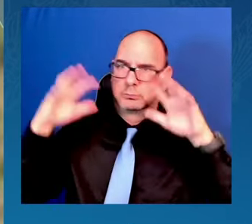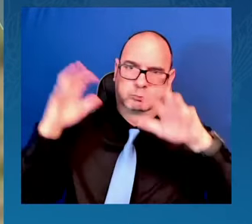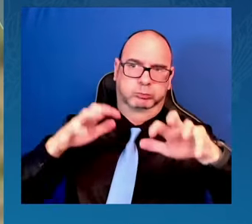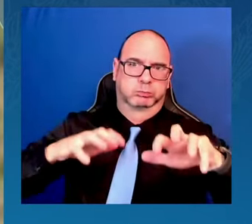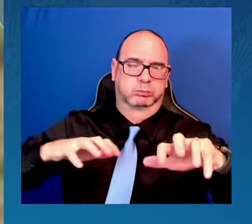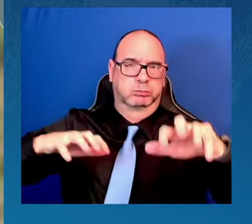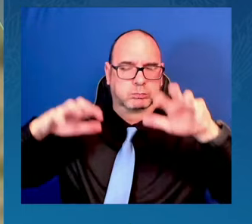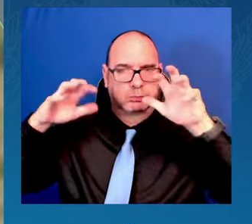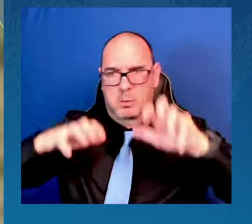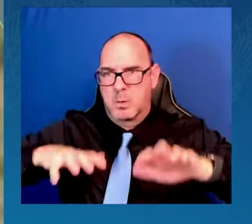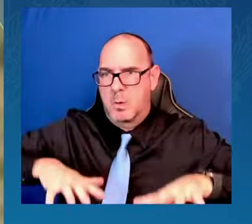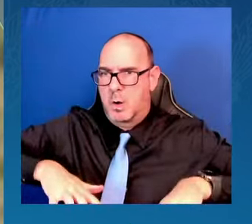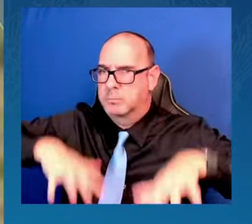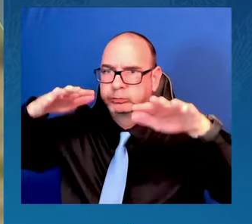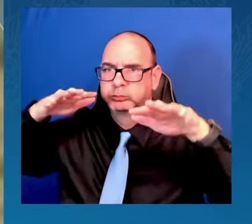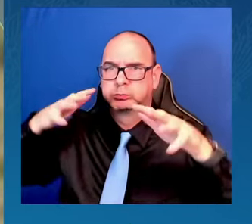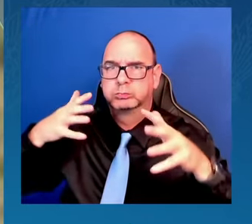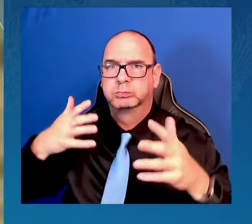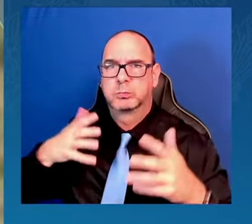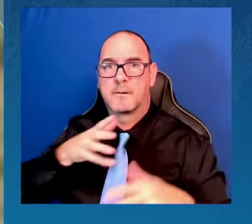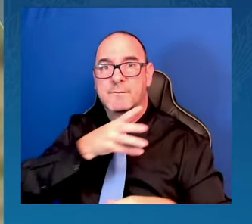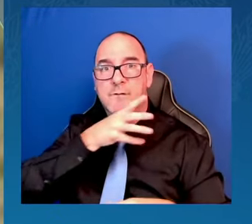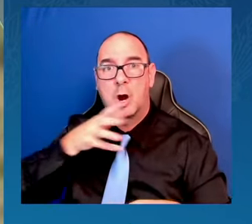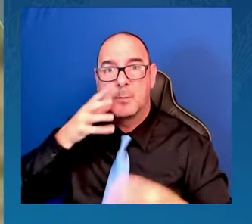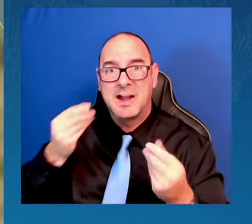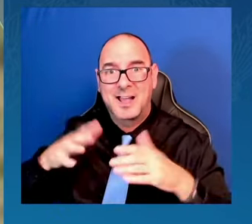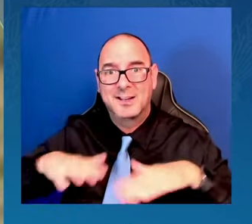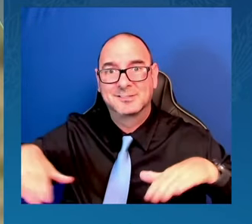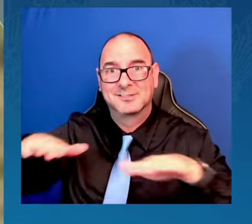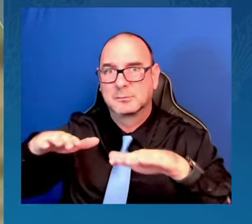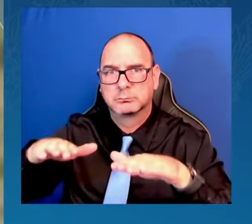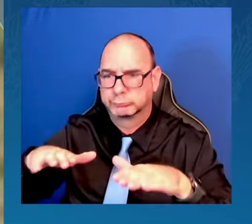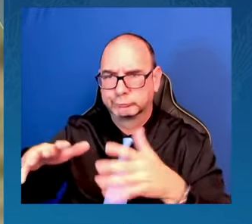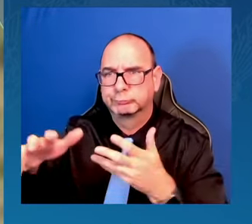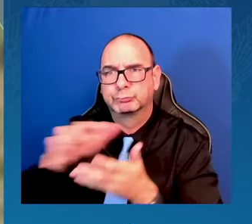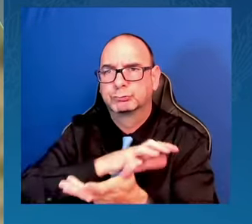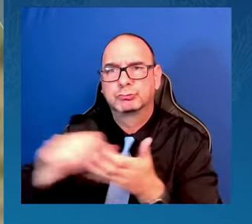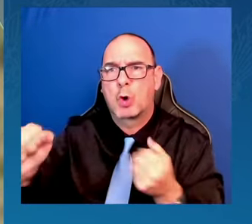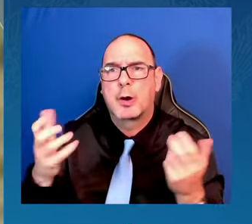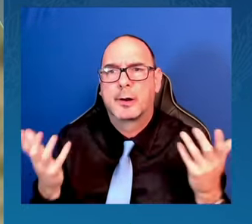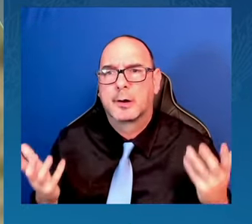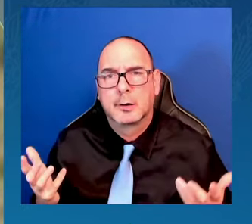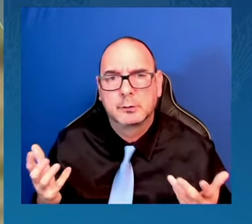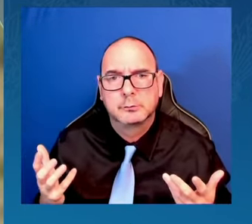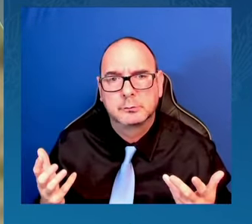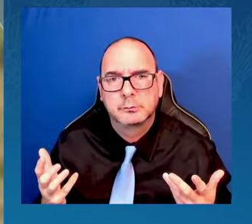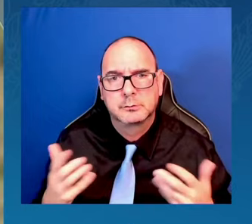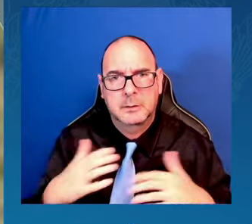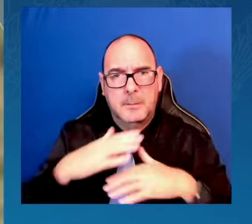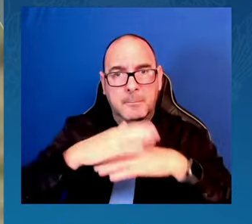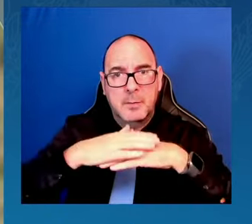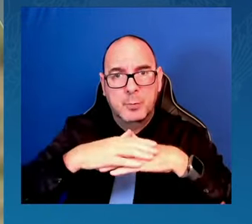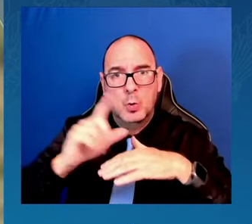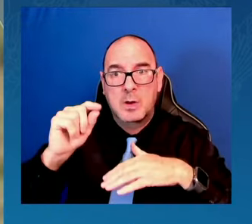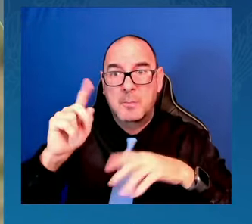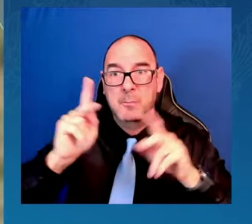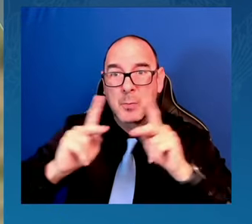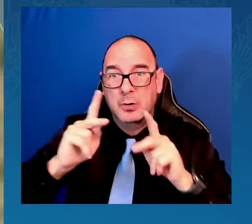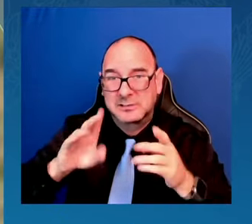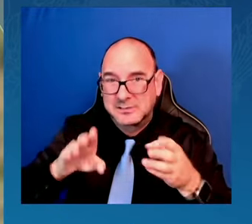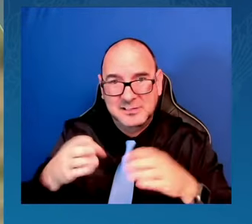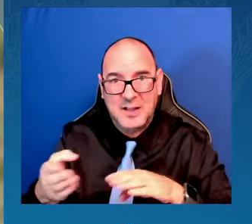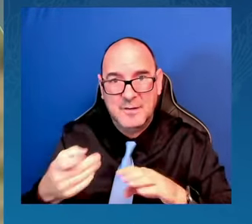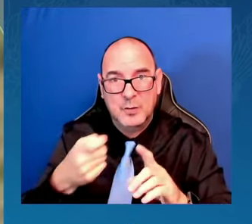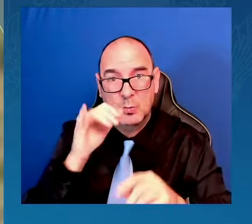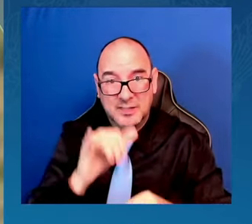farmland, and at least 20 people are dead including a child, in this most